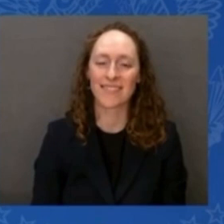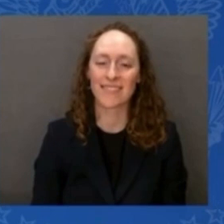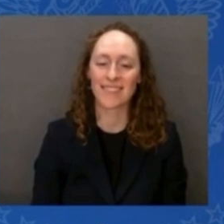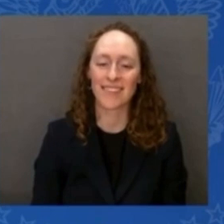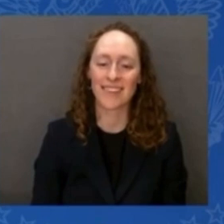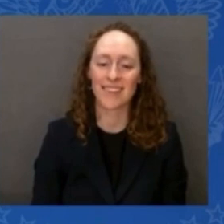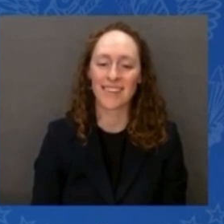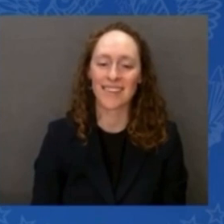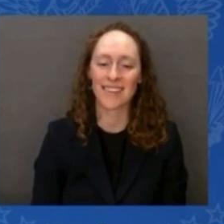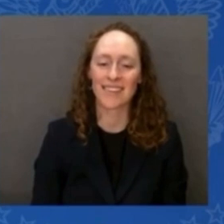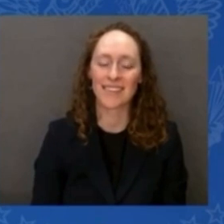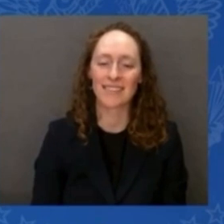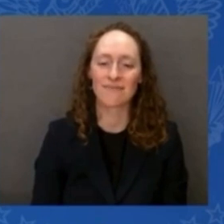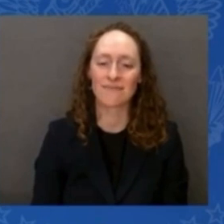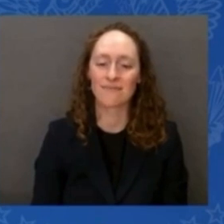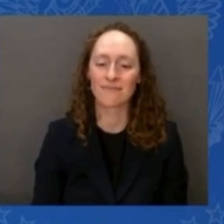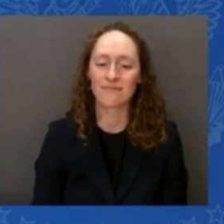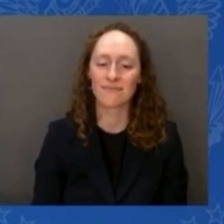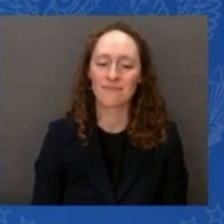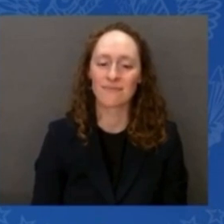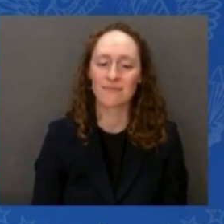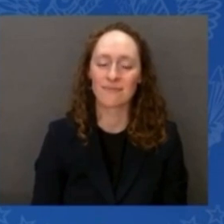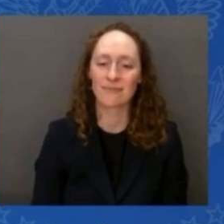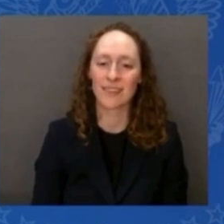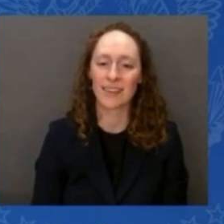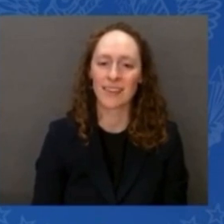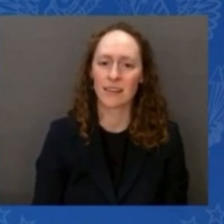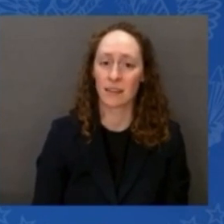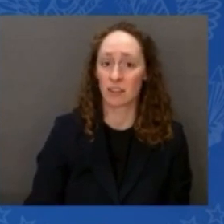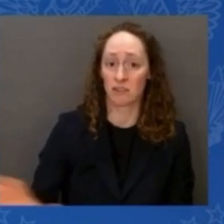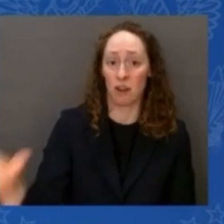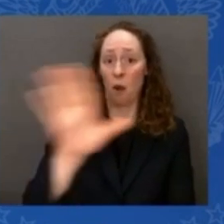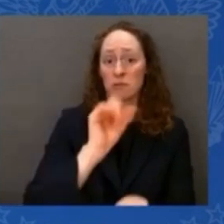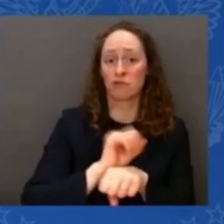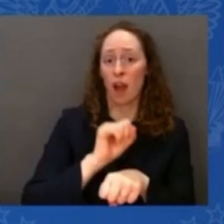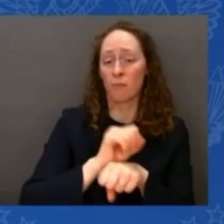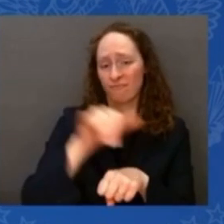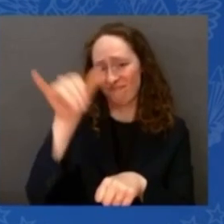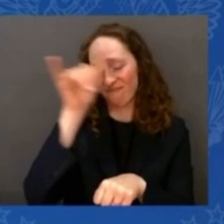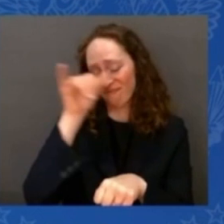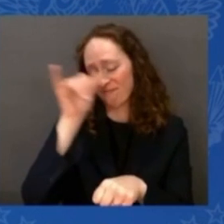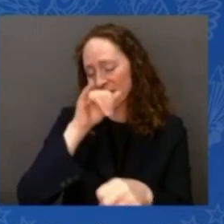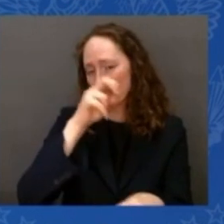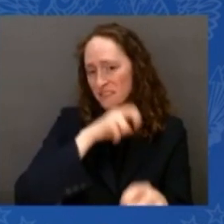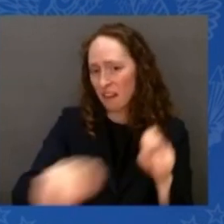Toughest job in American politics. You know why? You all know where they live.